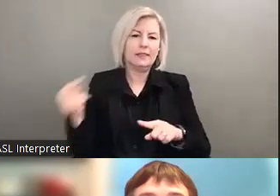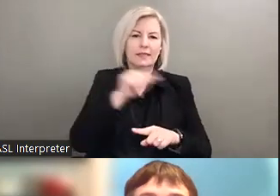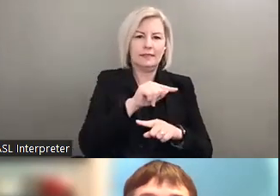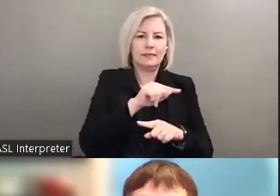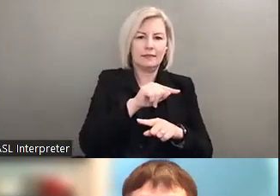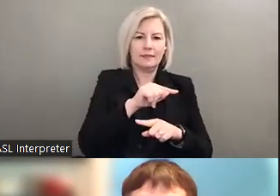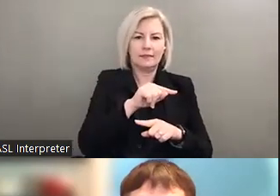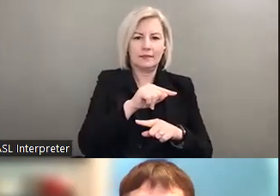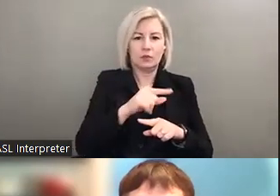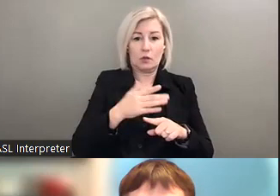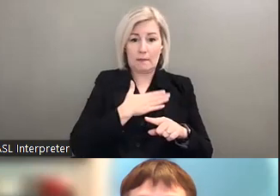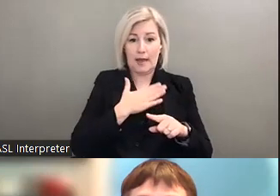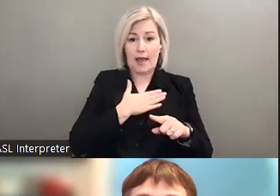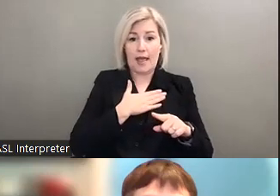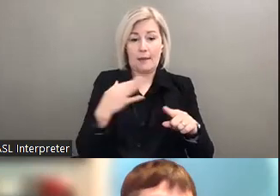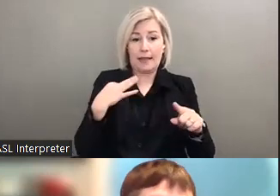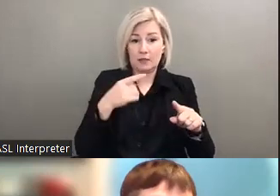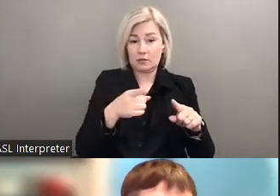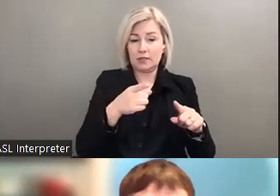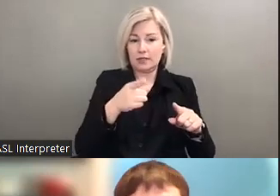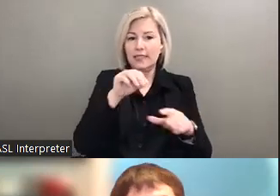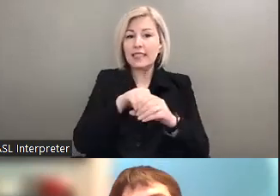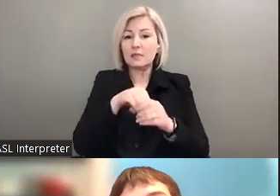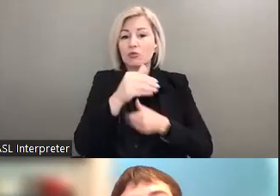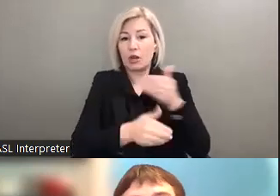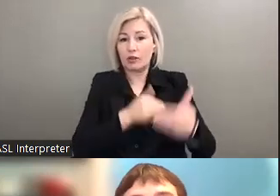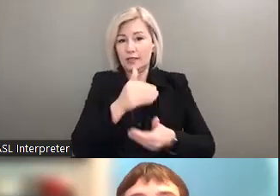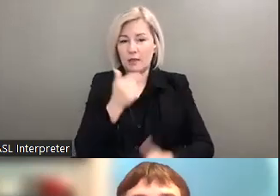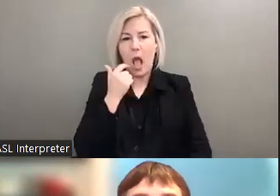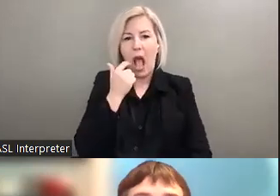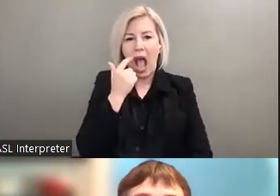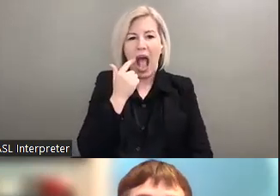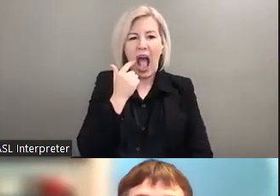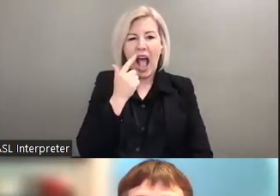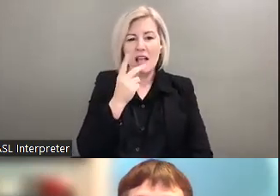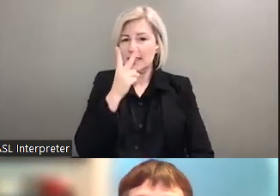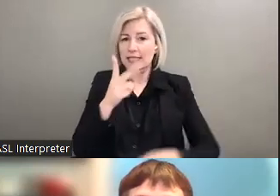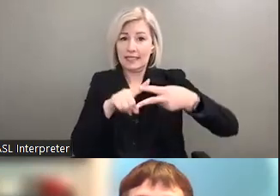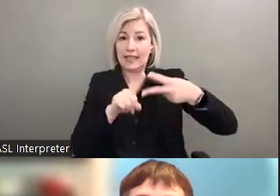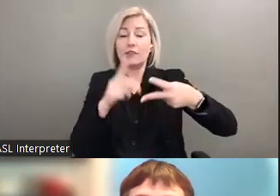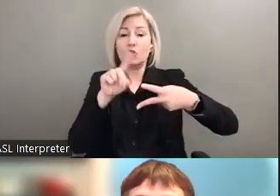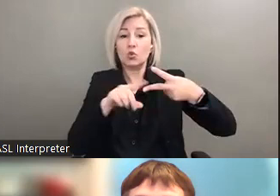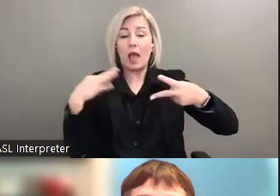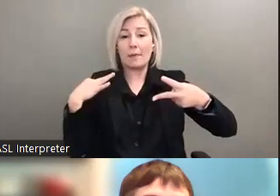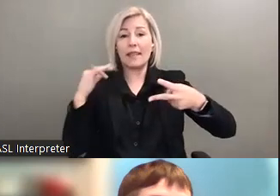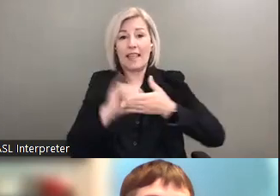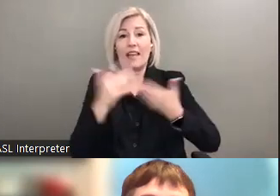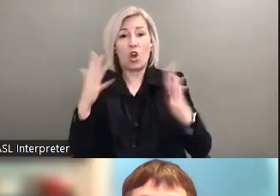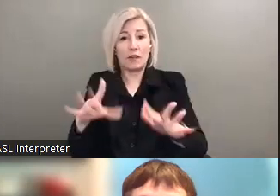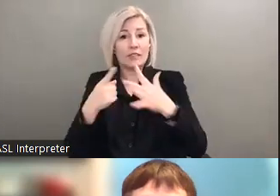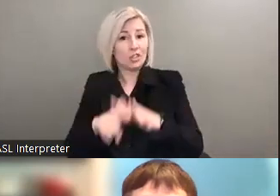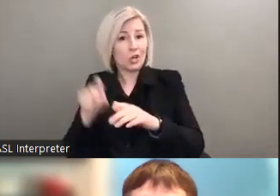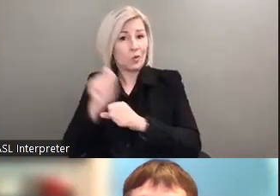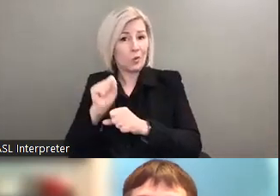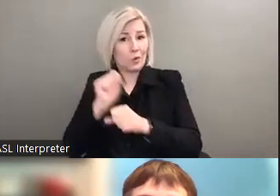to My Application and select In Process. You'll see that I have 2 applications in process here.